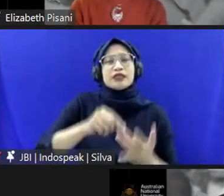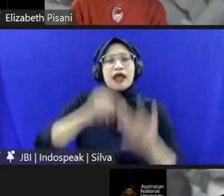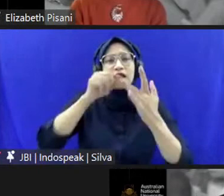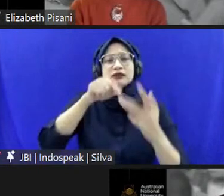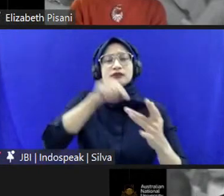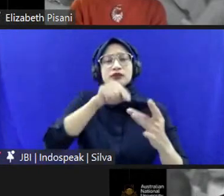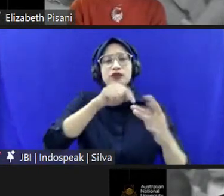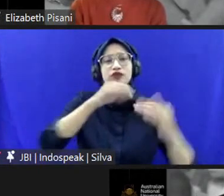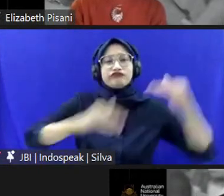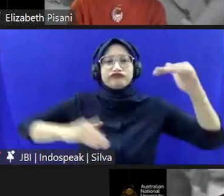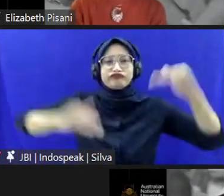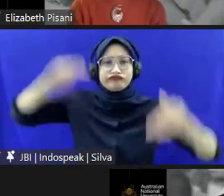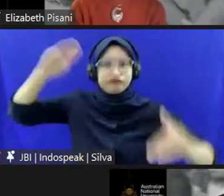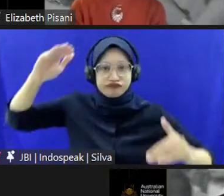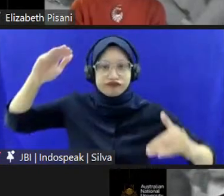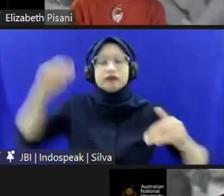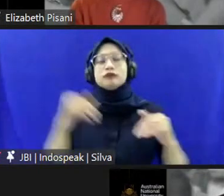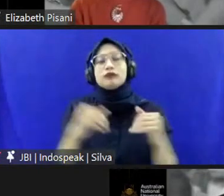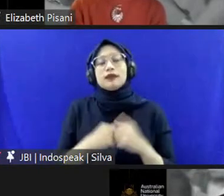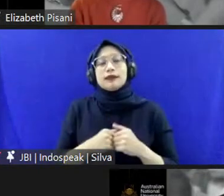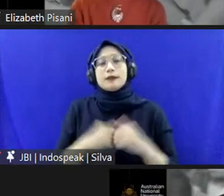the archipelago,